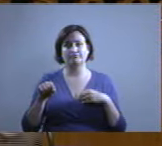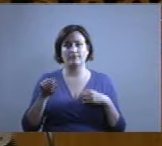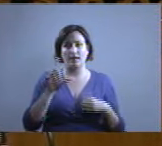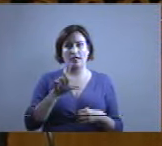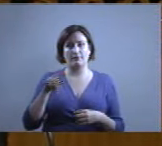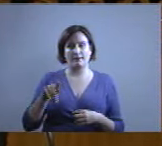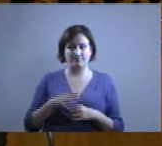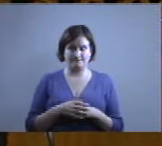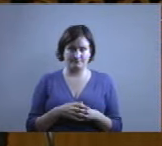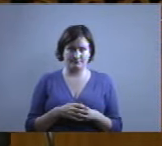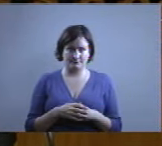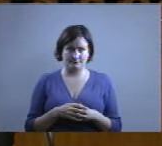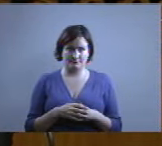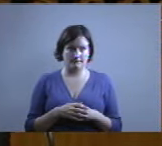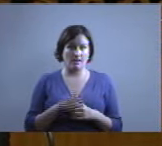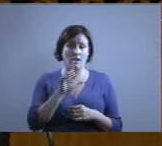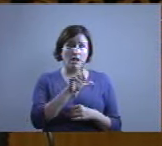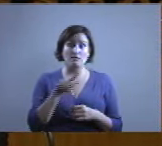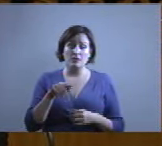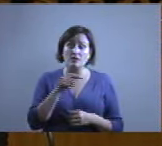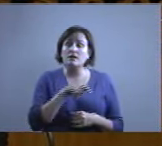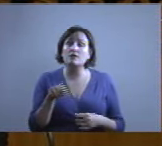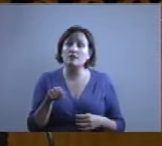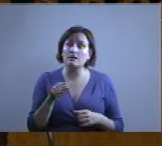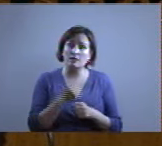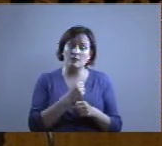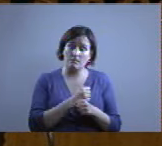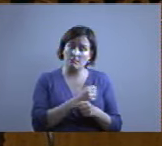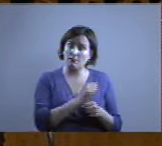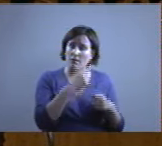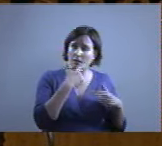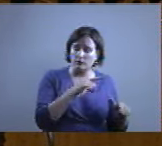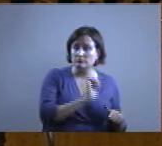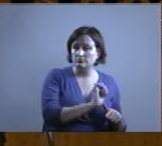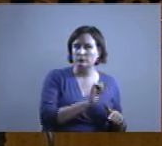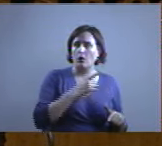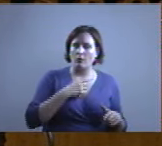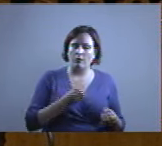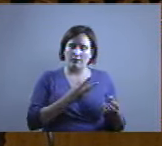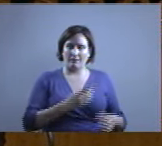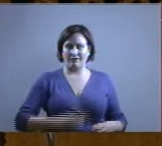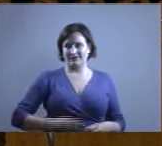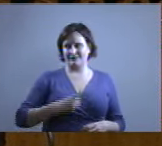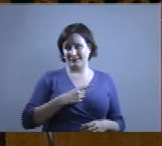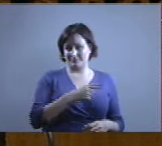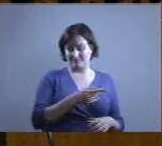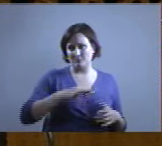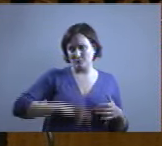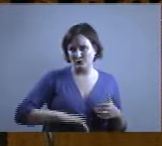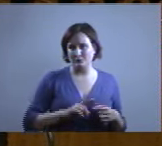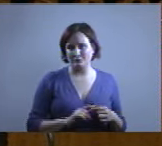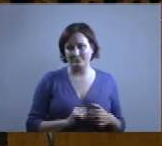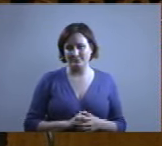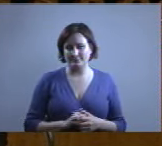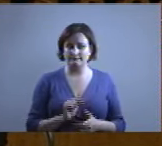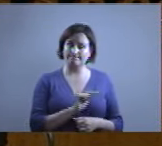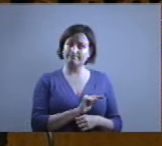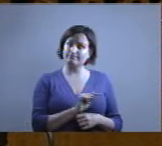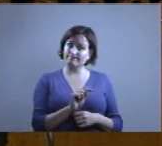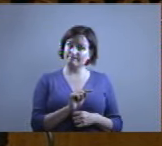This bill will give language practitioners dignity they deserve. The bill also seeks to